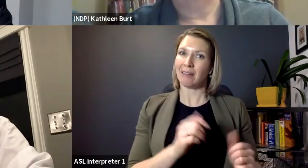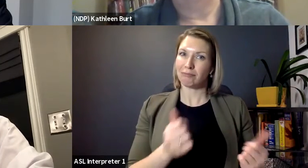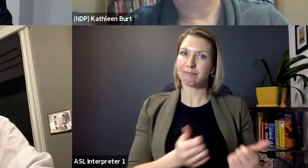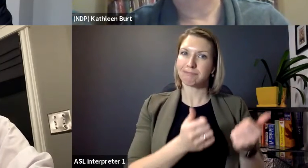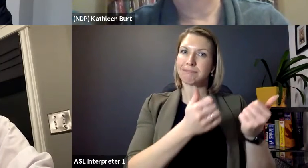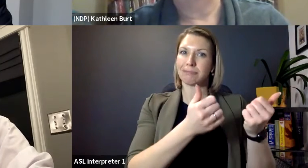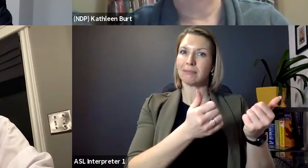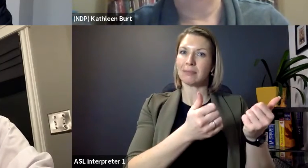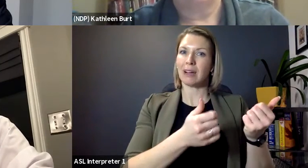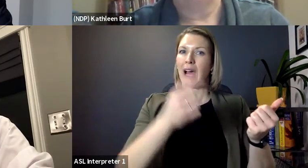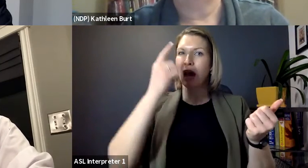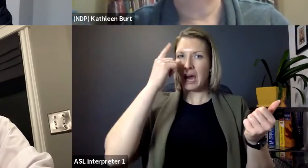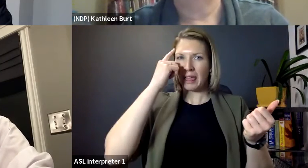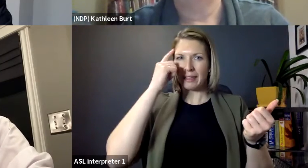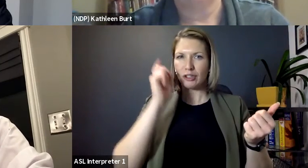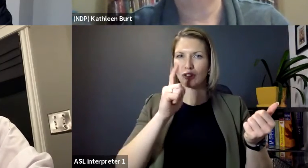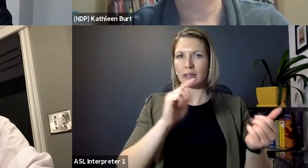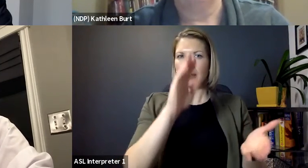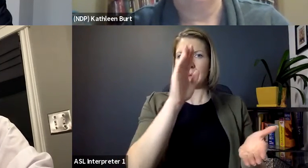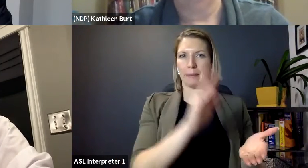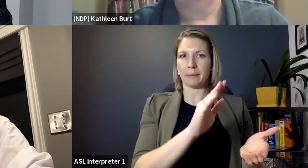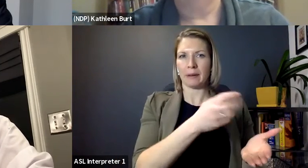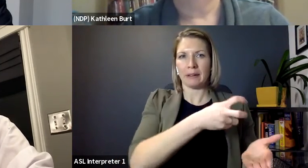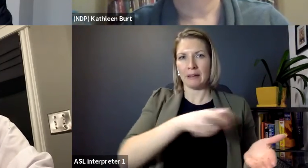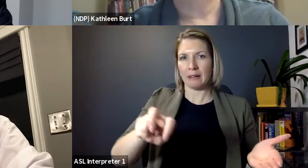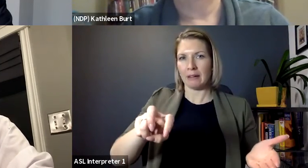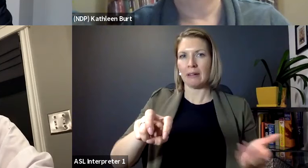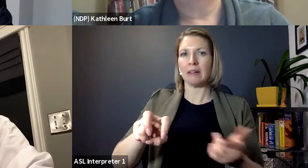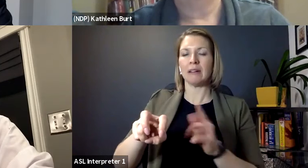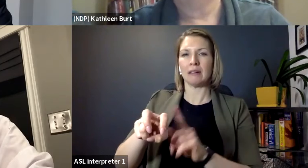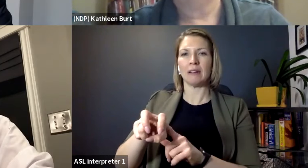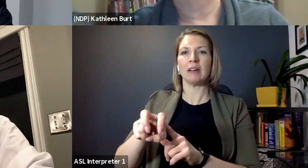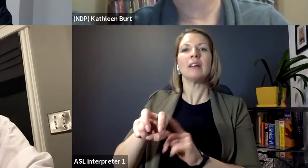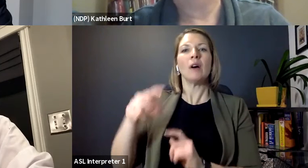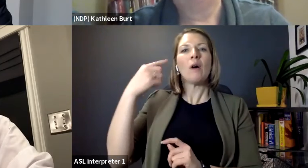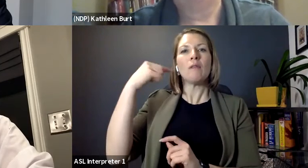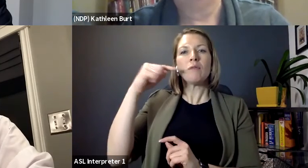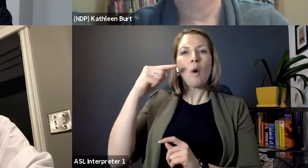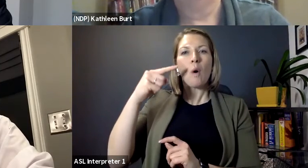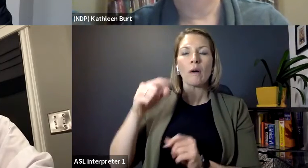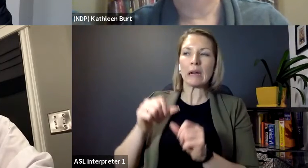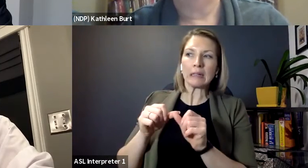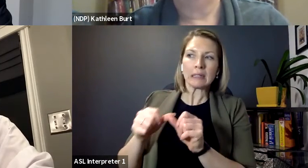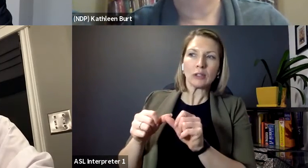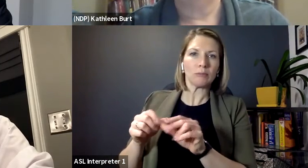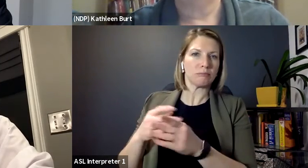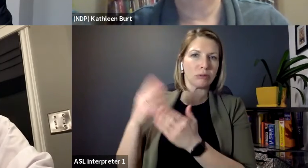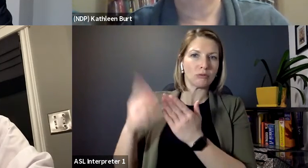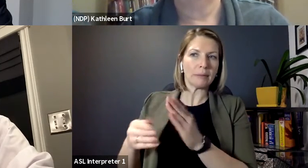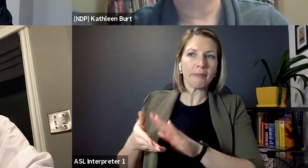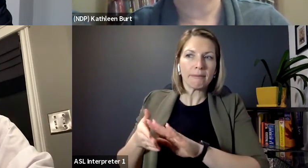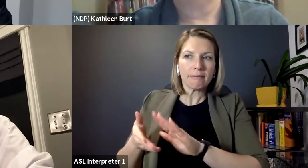make sense to use some of that marketing money for programs to maintain the